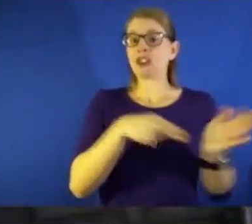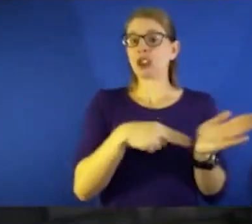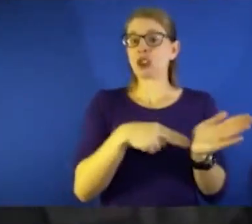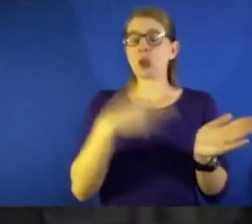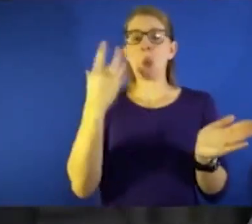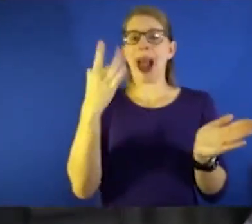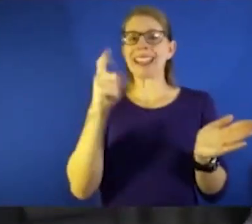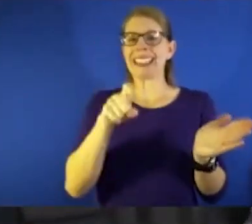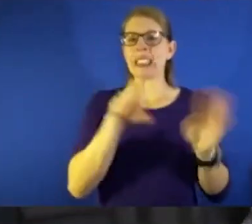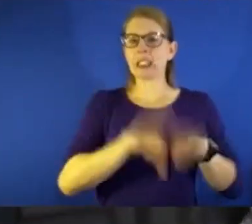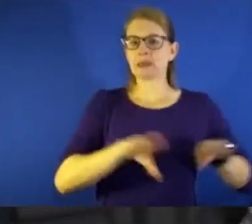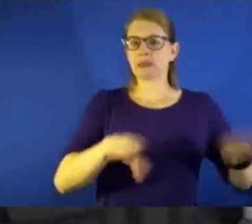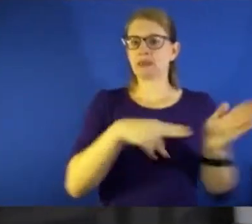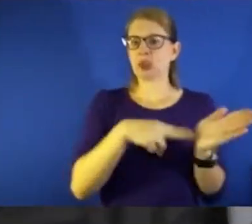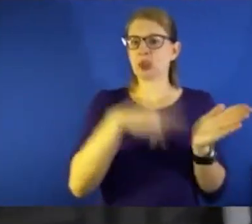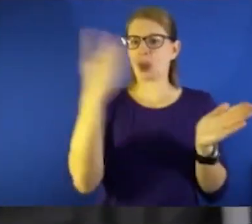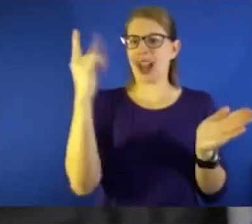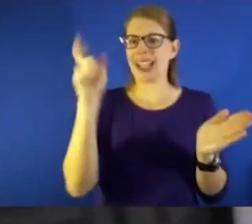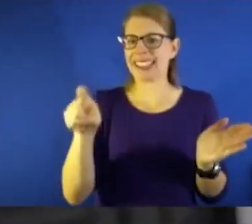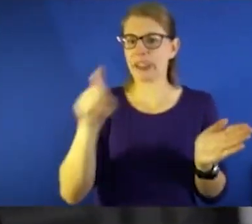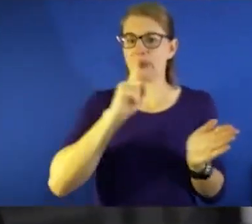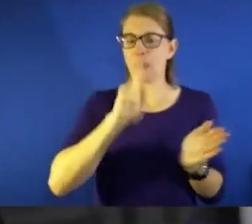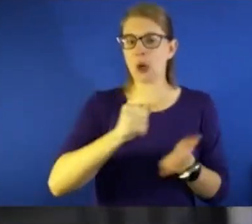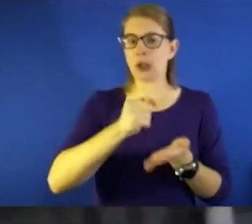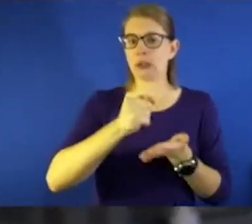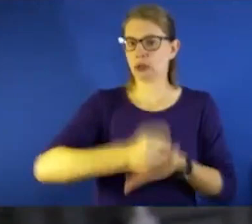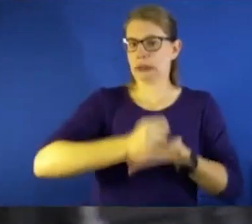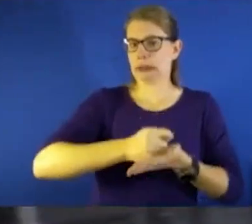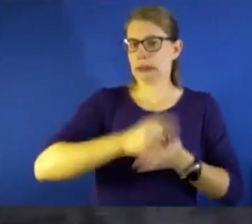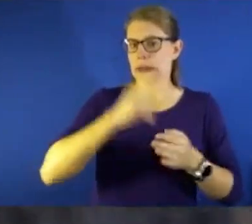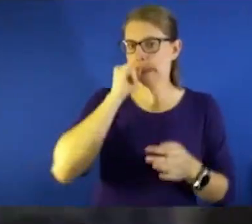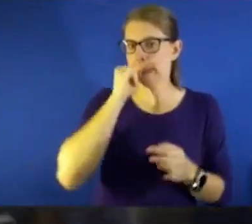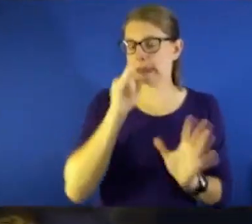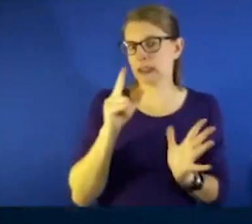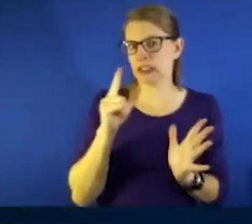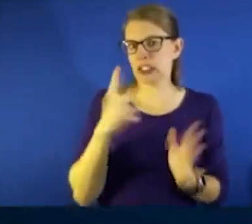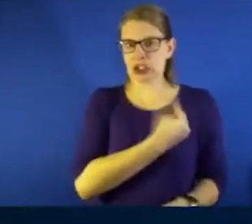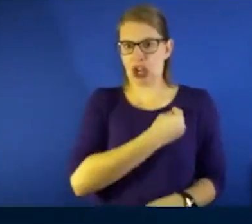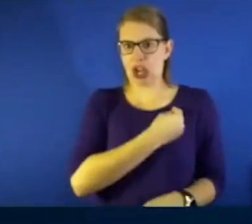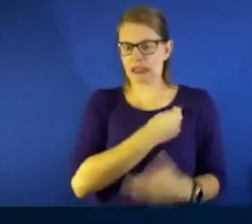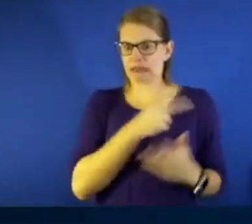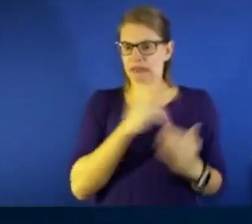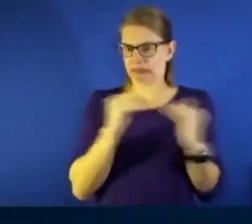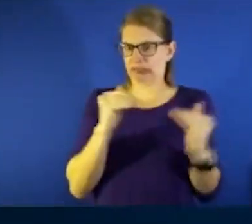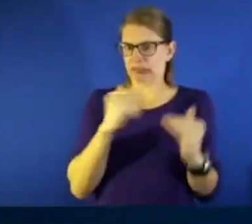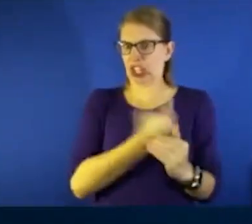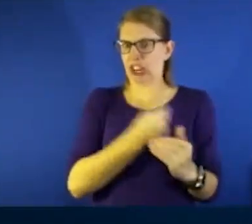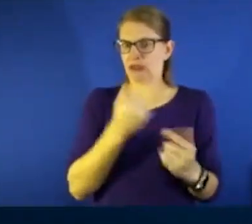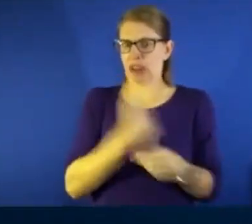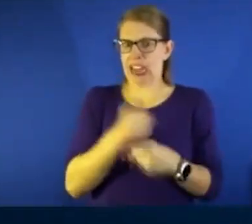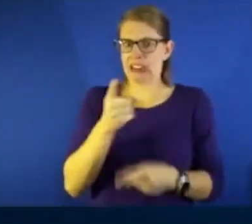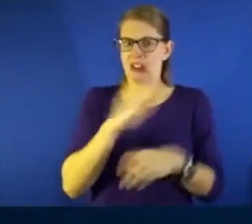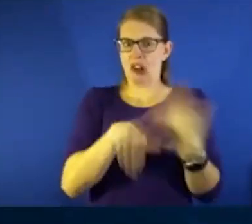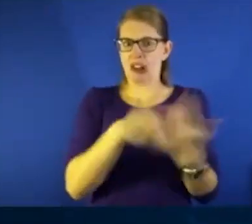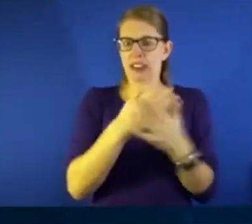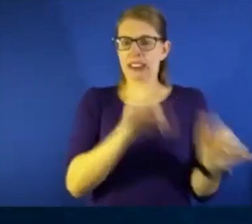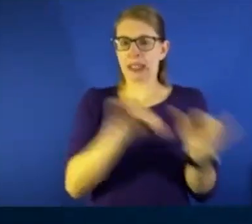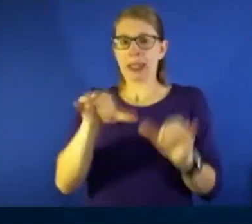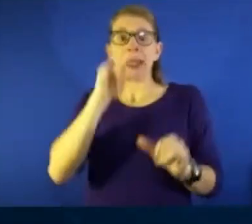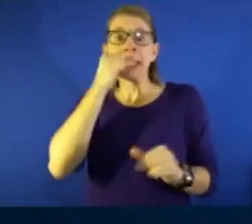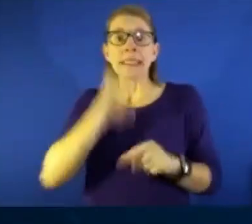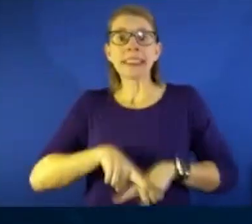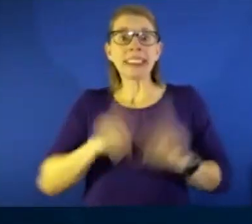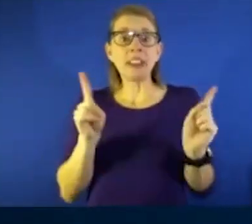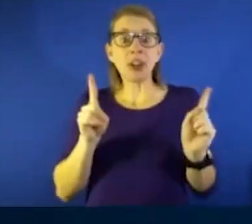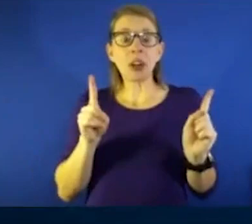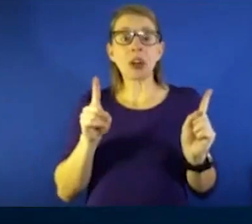nurse to treat kids? A shot's a shot, right? Well, so, we know kids are different. We want to have the experts